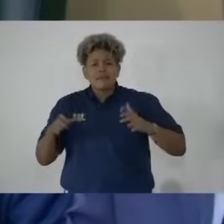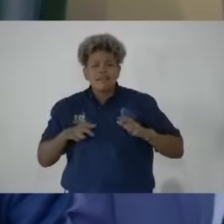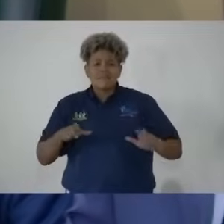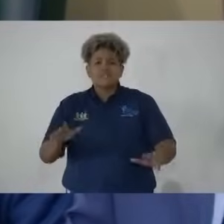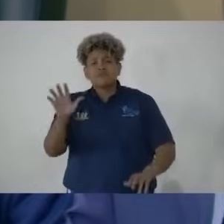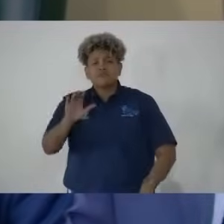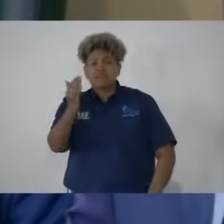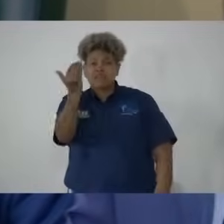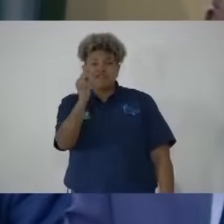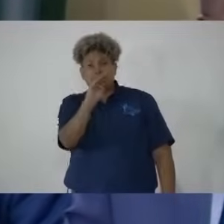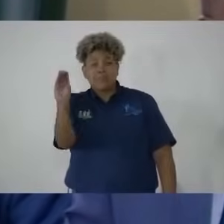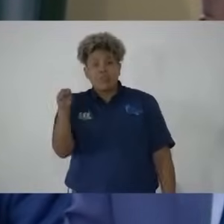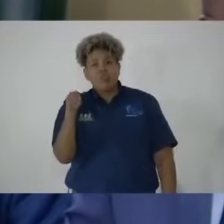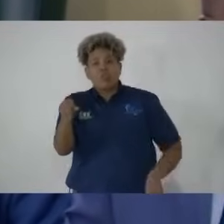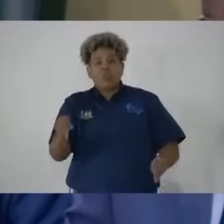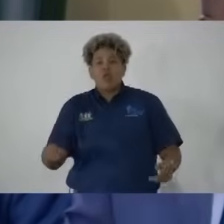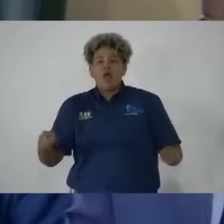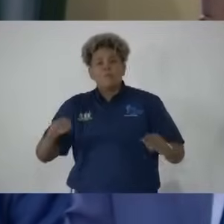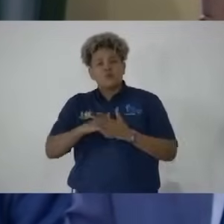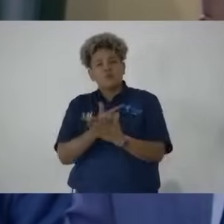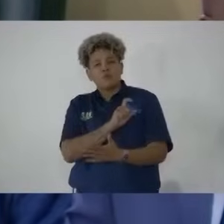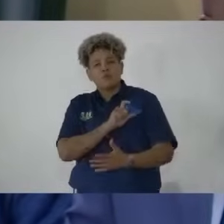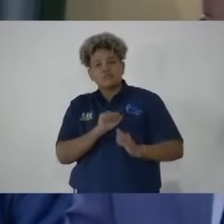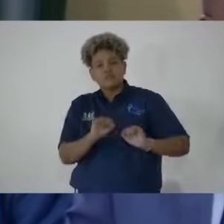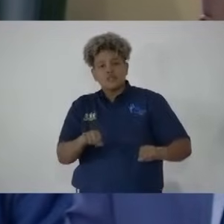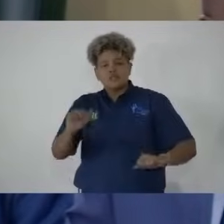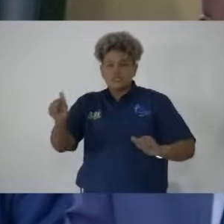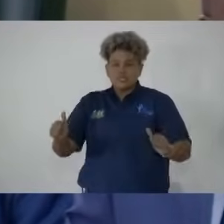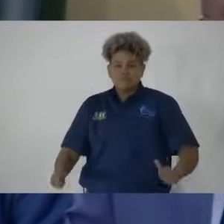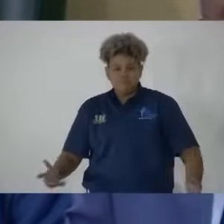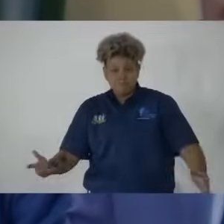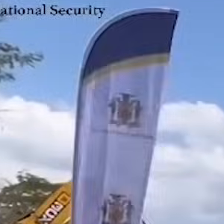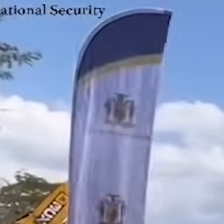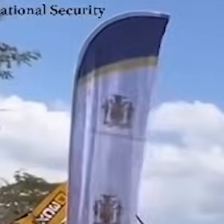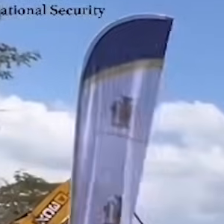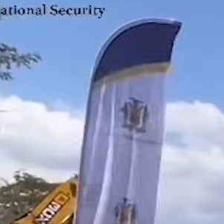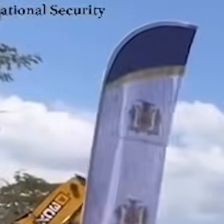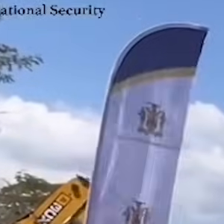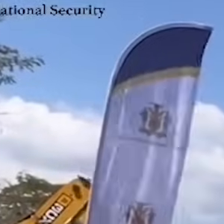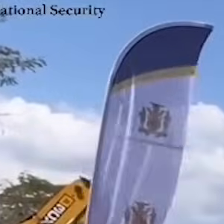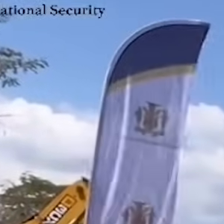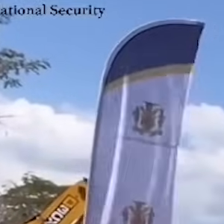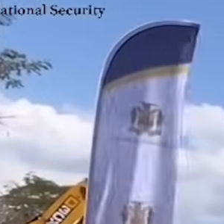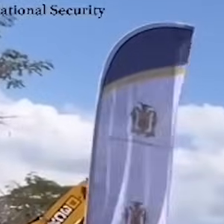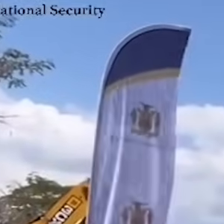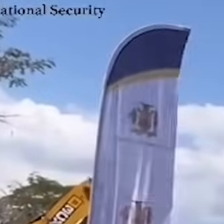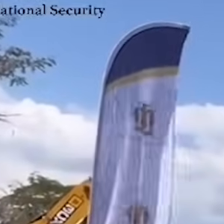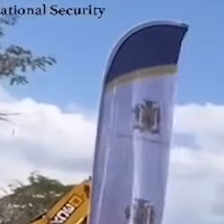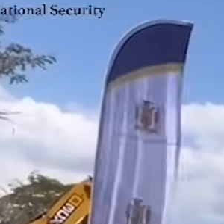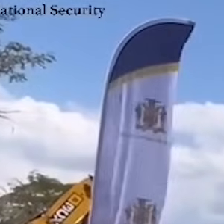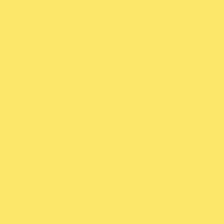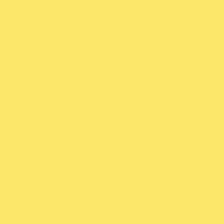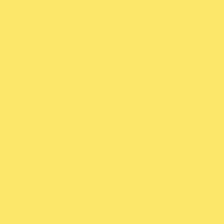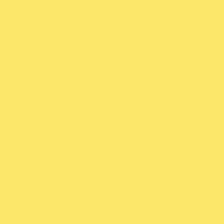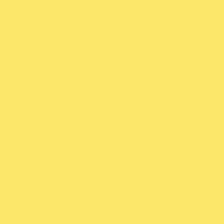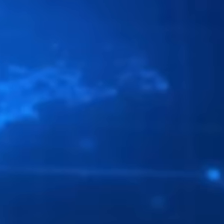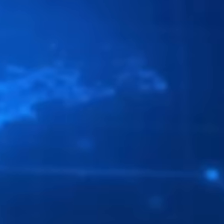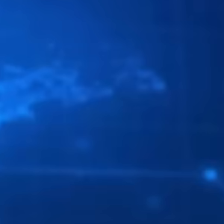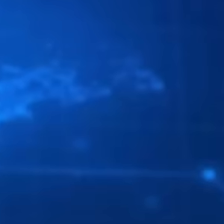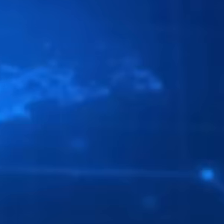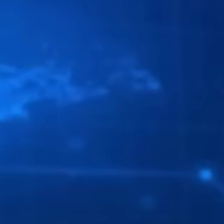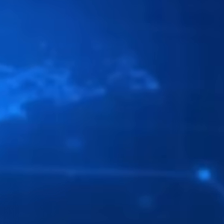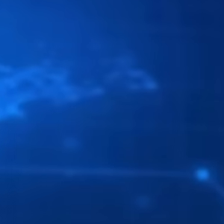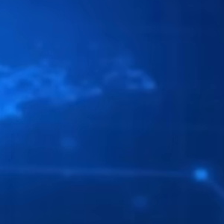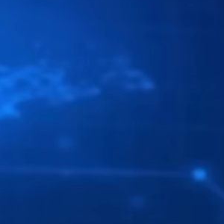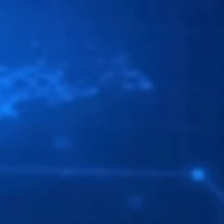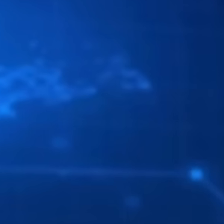nearly $15 billion. He says additional rehabilitating projects will begin before the end of the year.